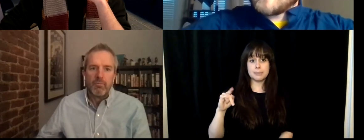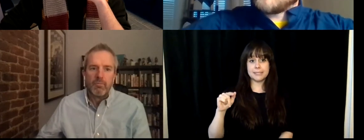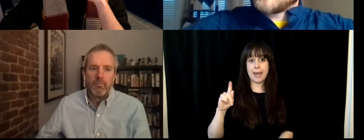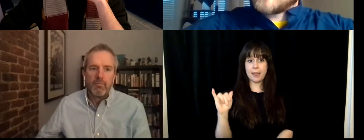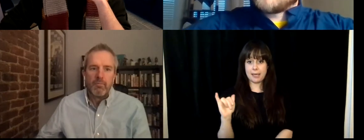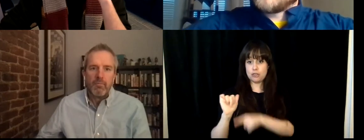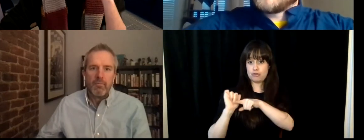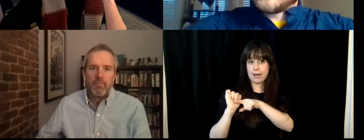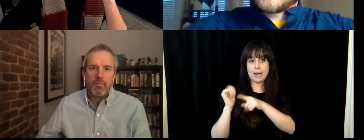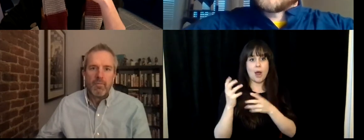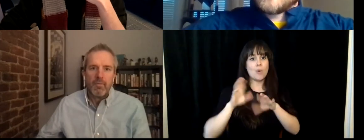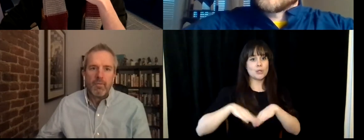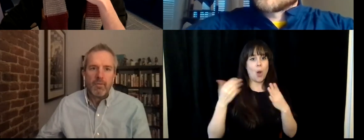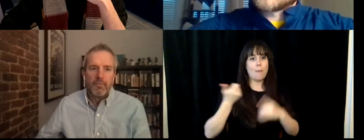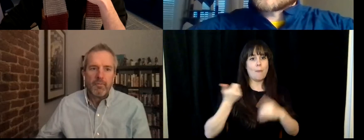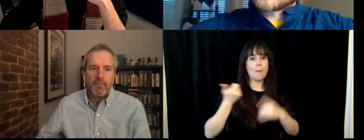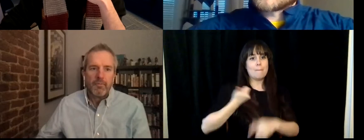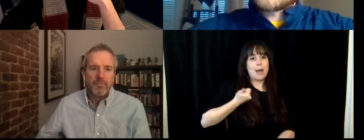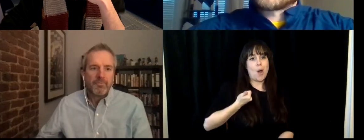one day. What do I have to do to get that training?